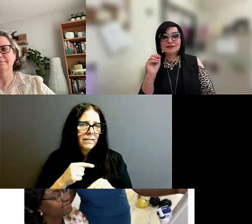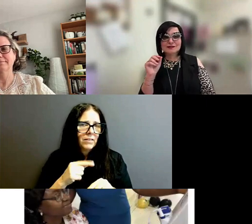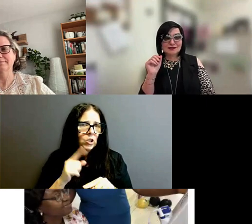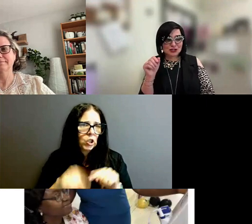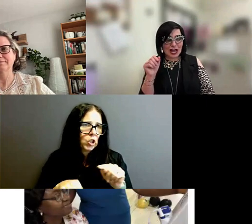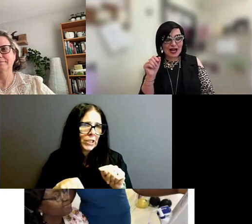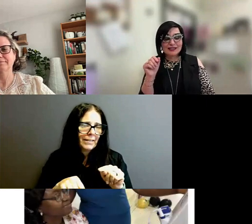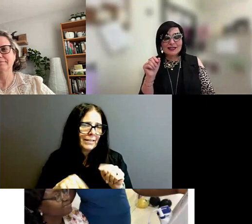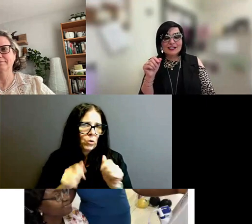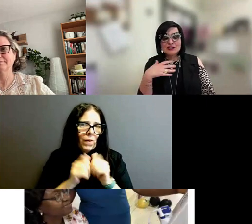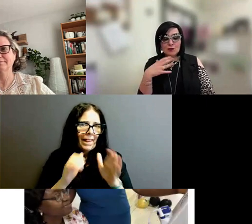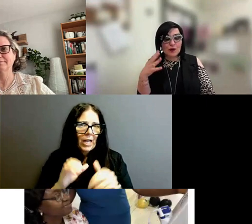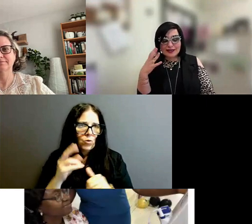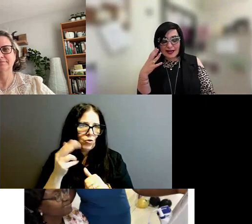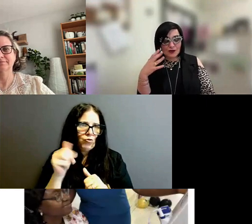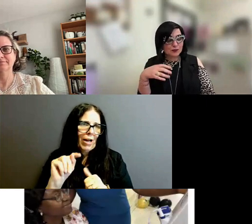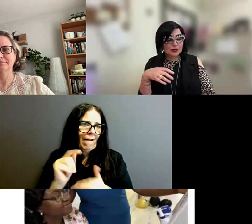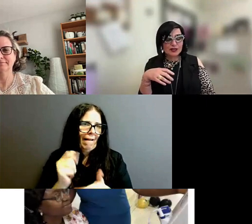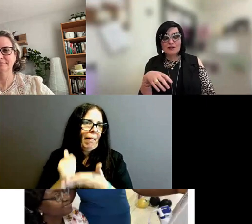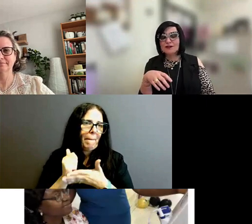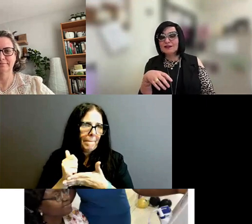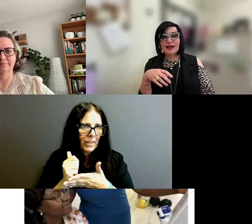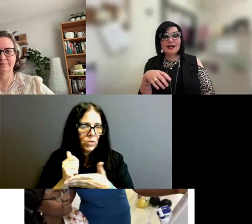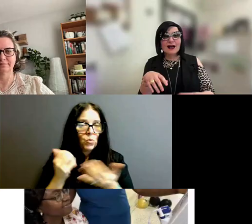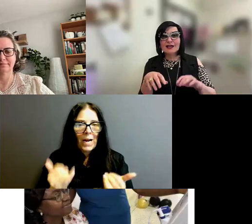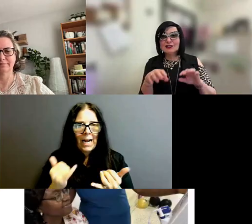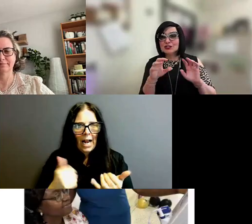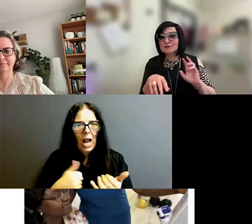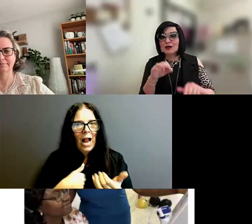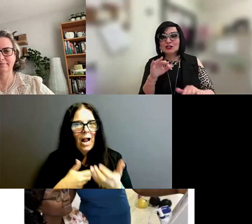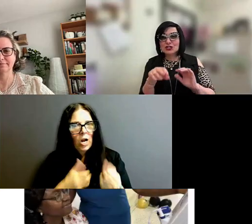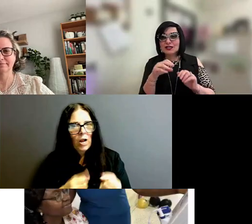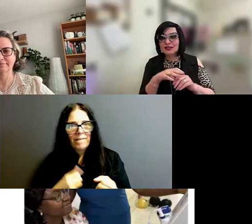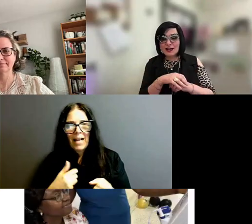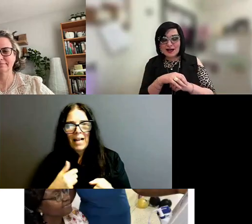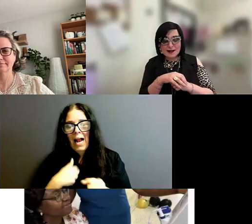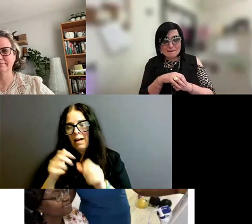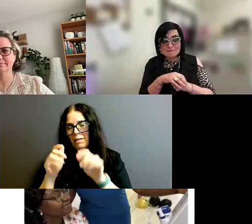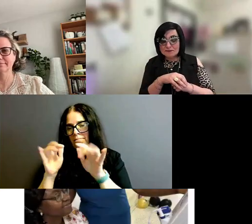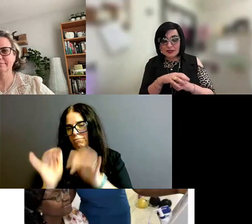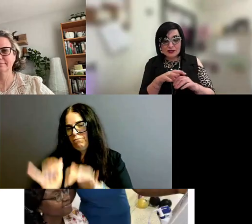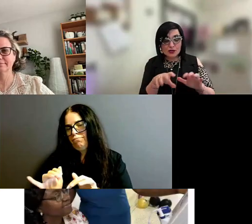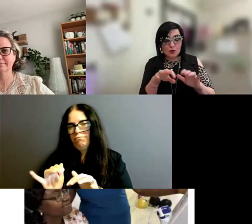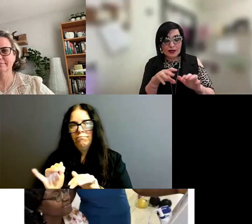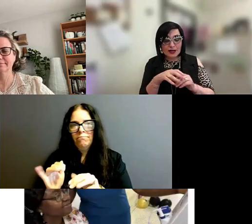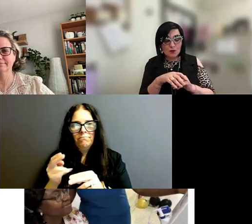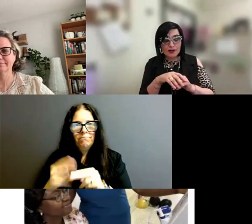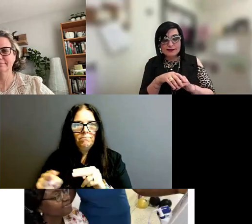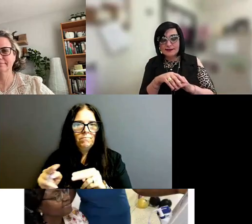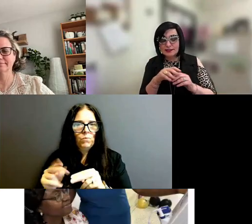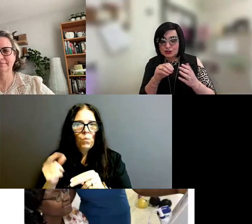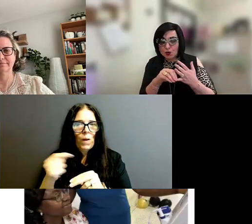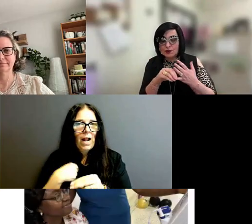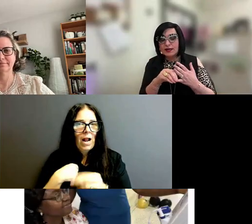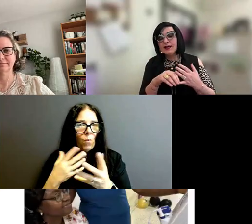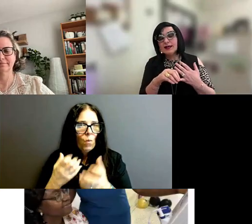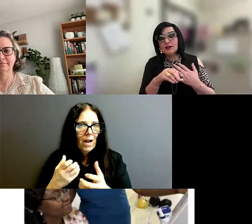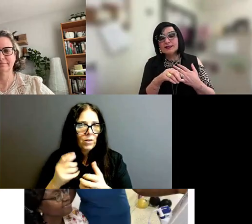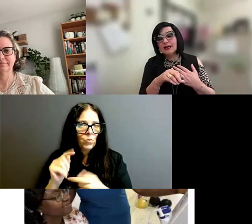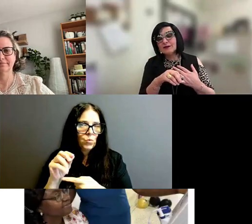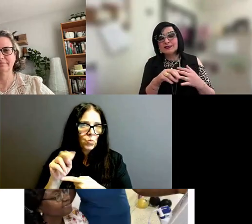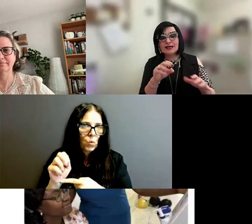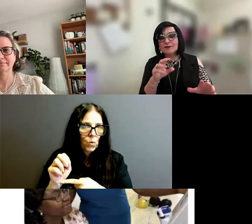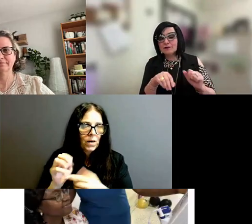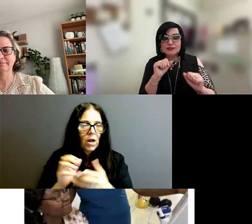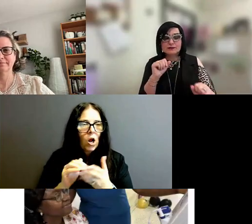the assistance of chat. So right now, I'm pretty confident that I just punch in, what I want, the tone. A